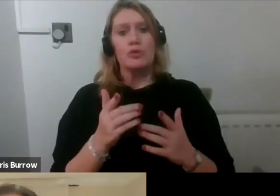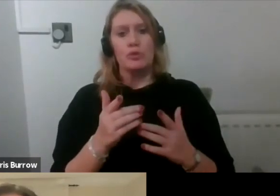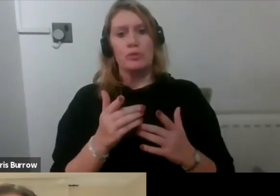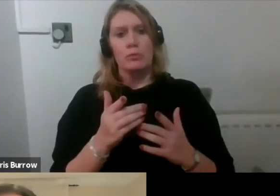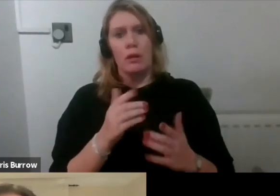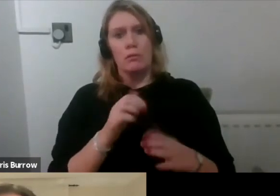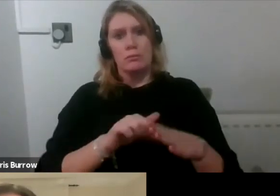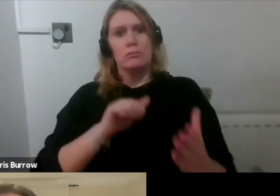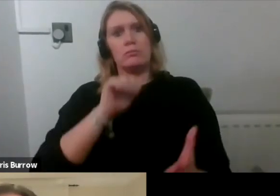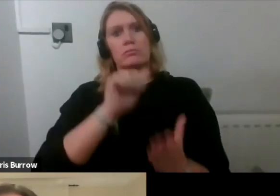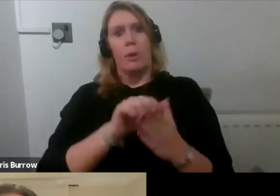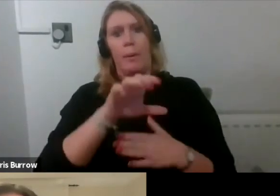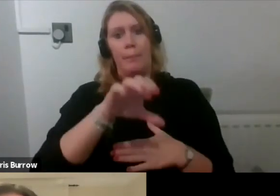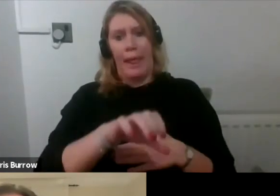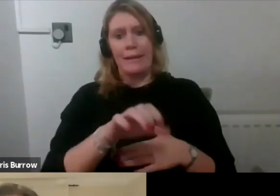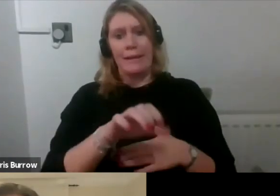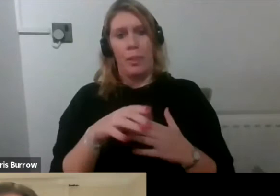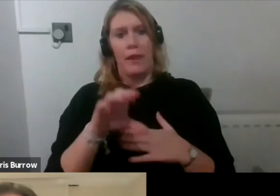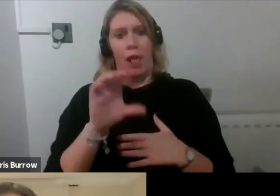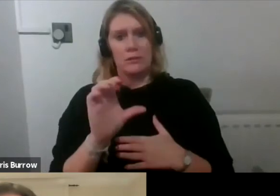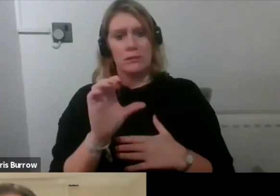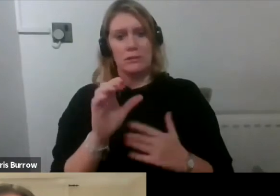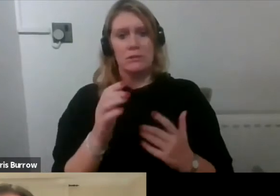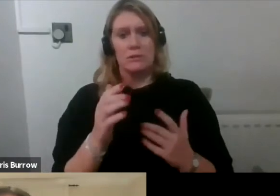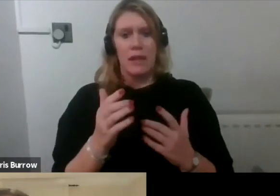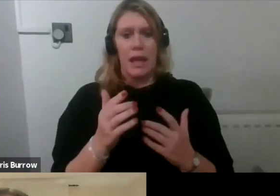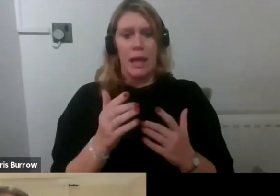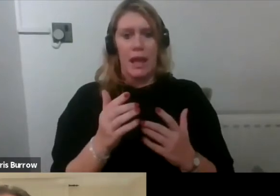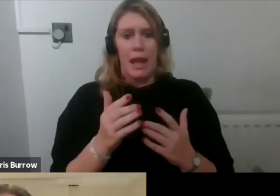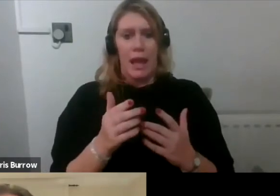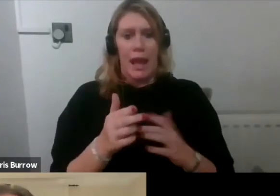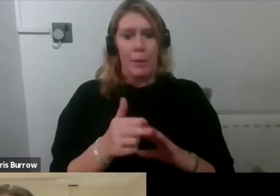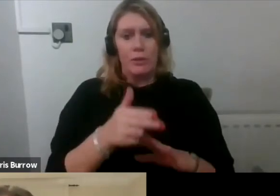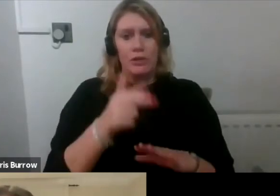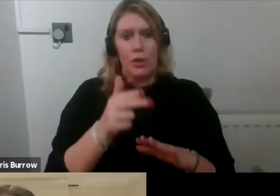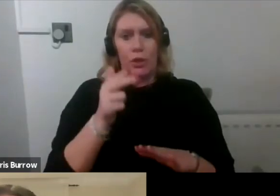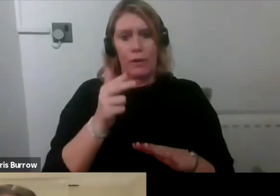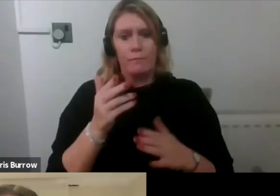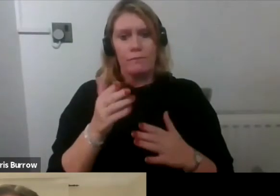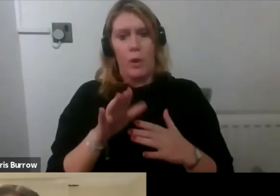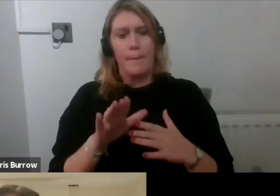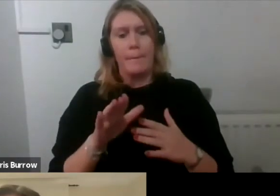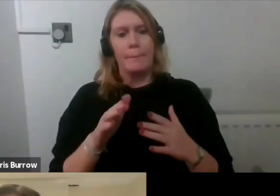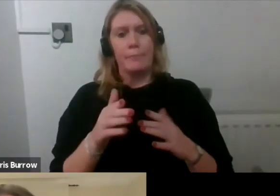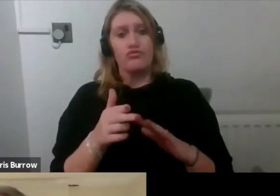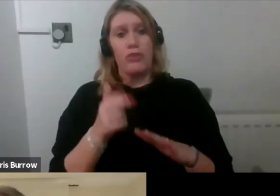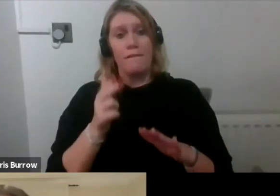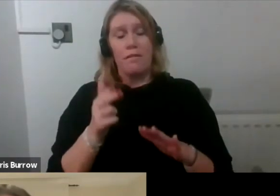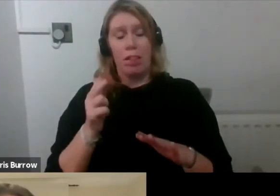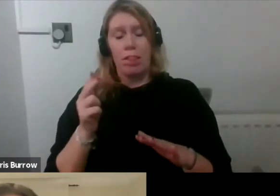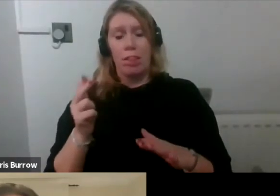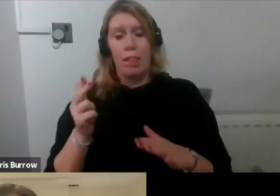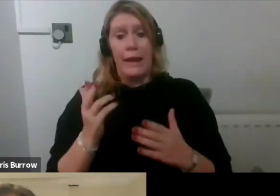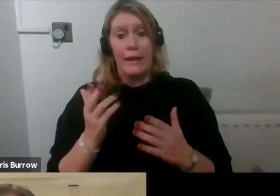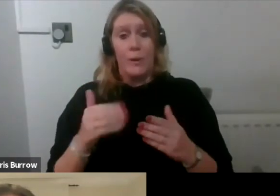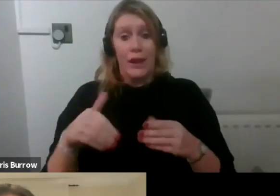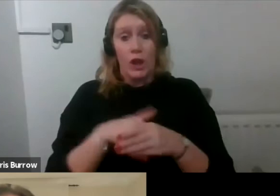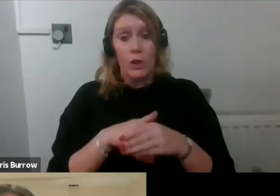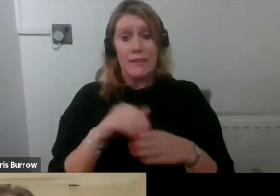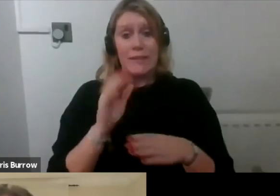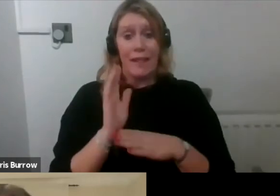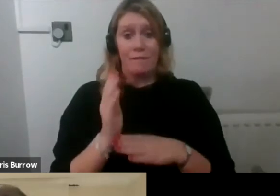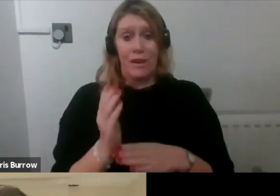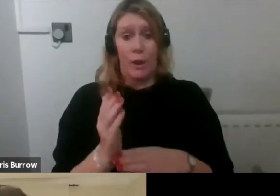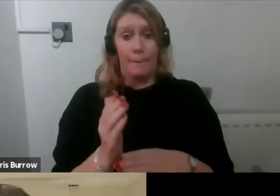camera in his firing range with live ammunition from an assault rifle, and it's in the film, the footage of it, and we